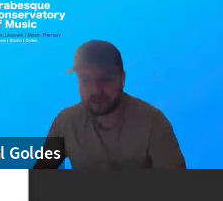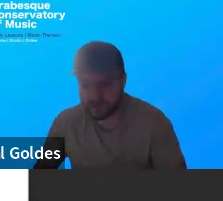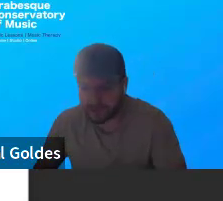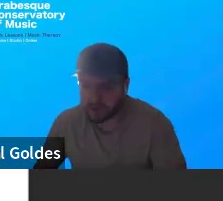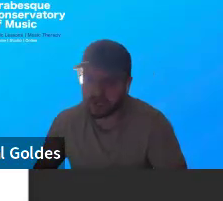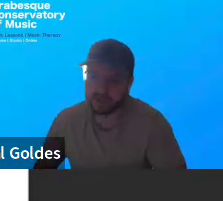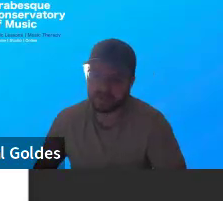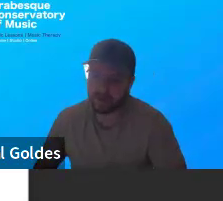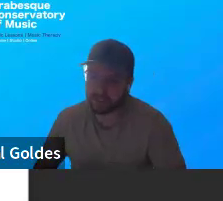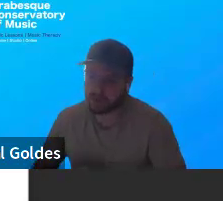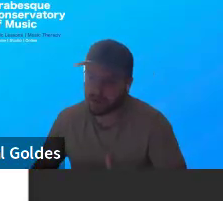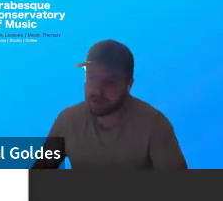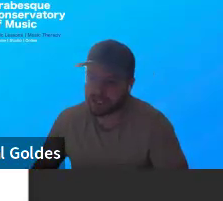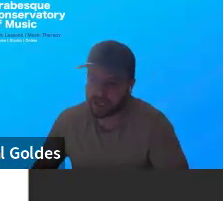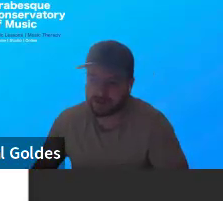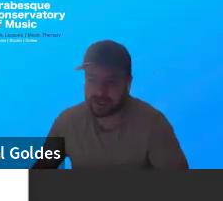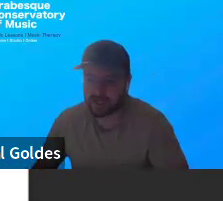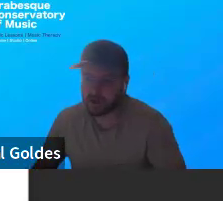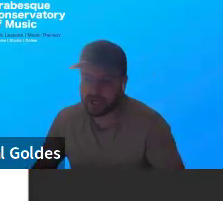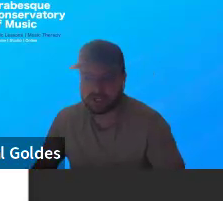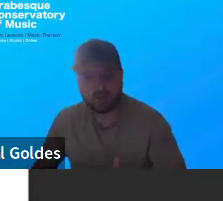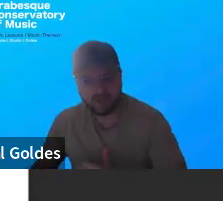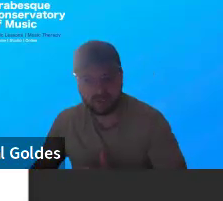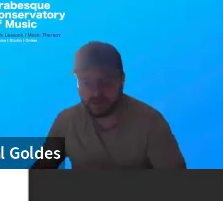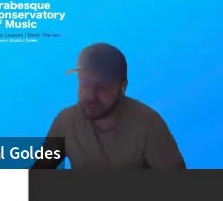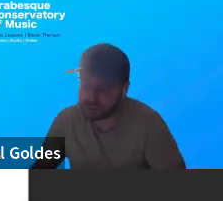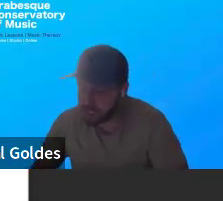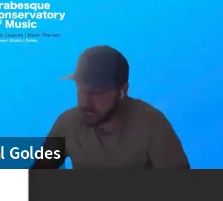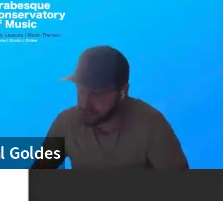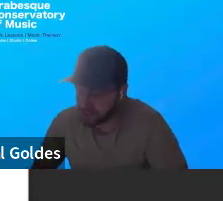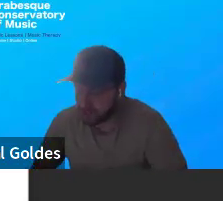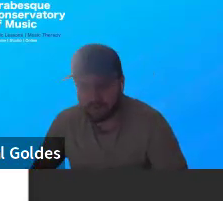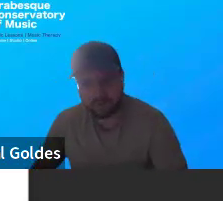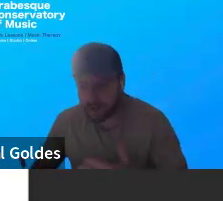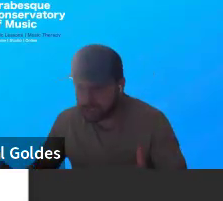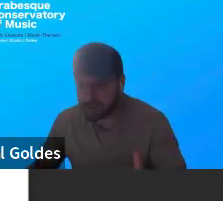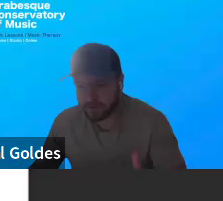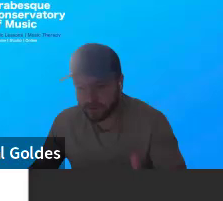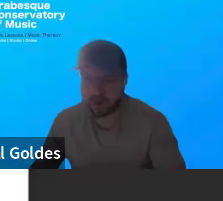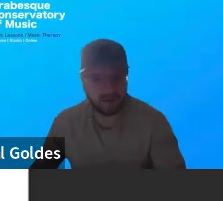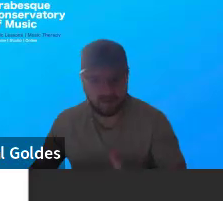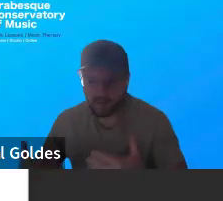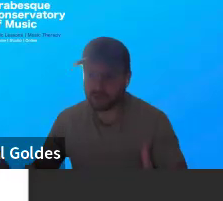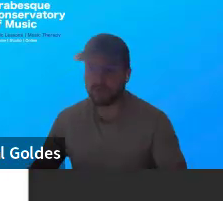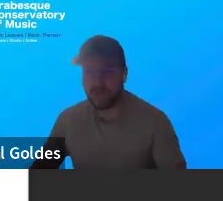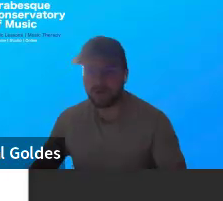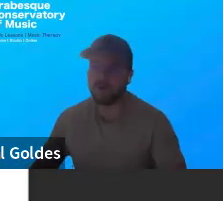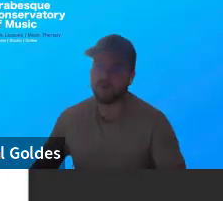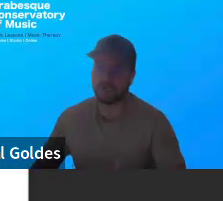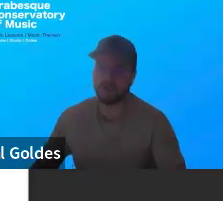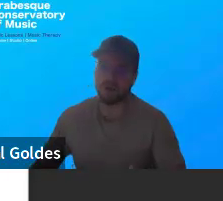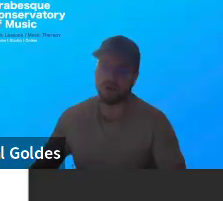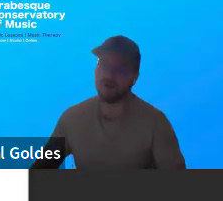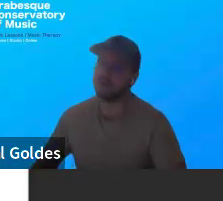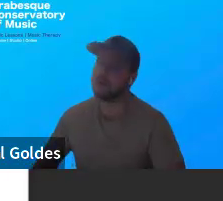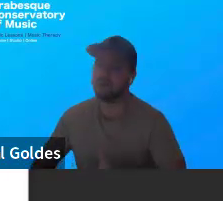and service coordinators and families would always reach out and ask what is the difference. So as you are aware, if you want to learn